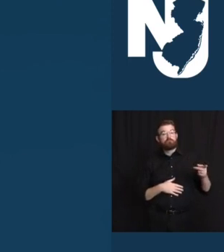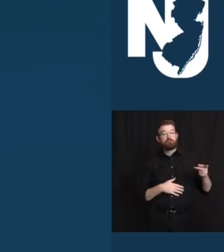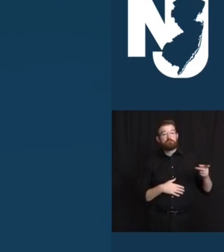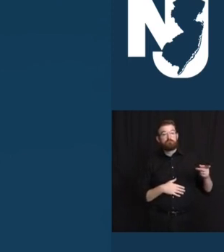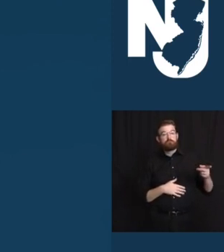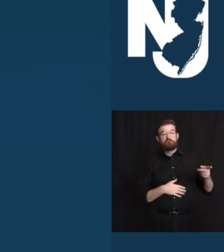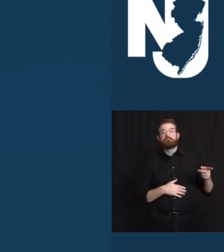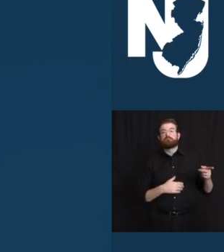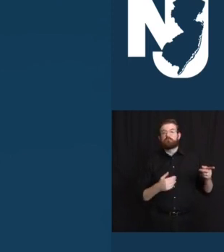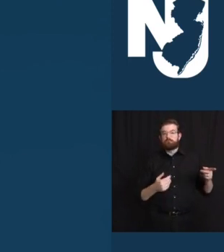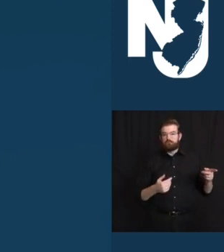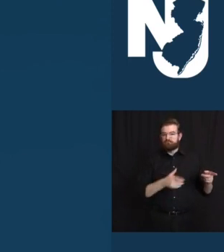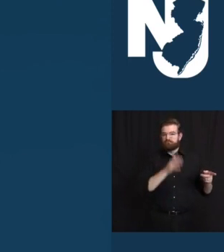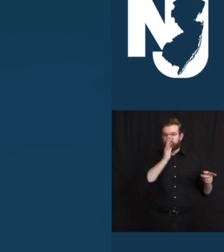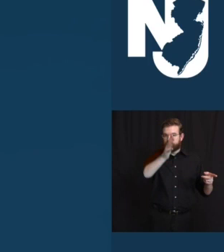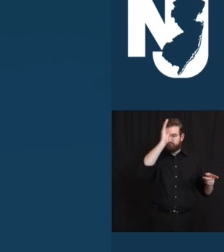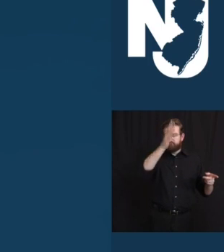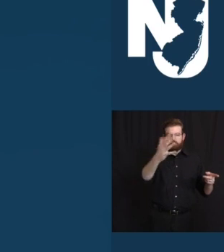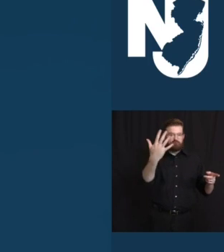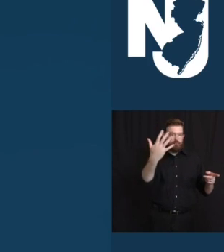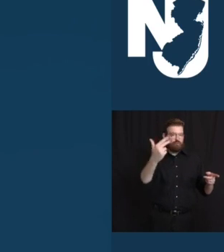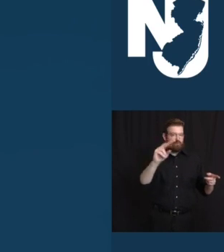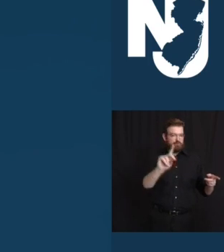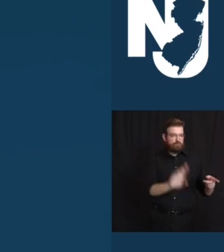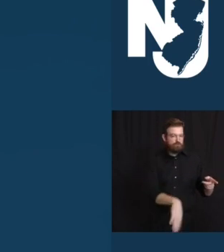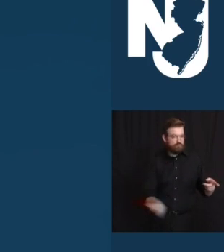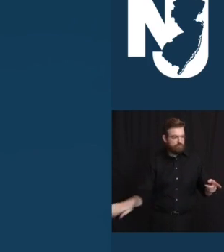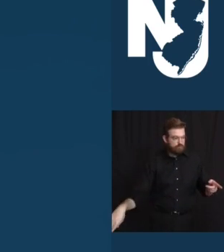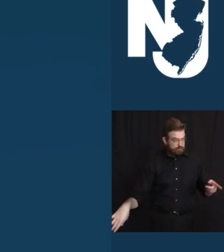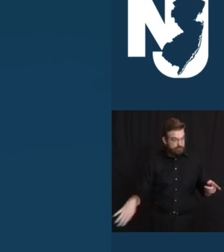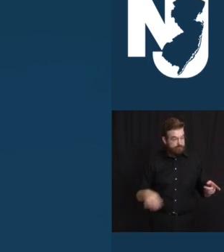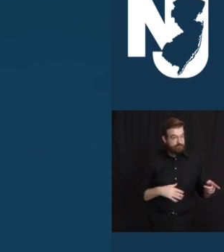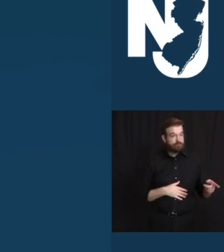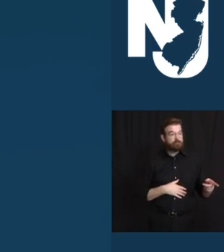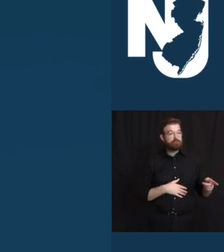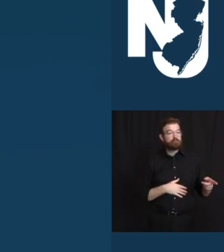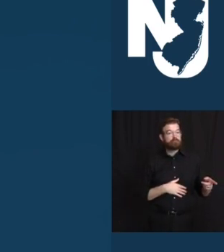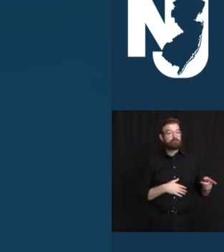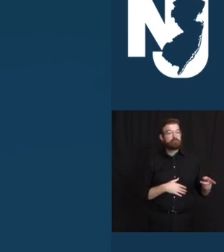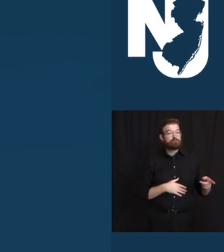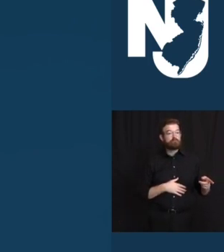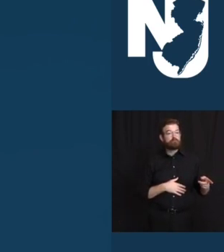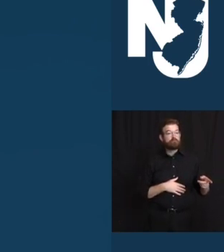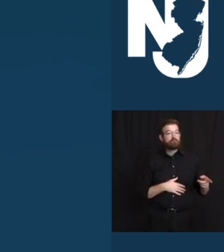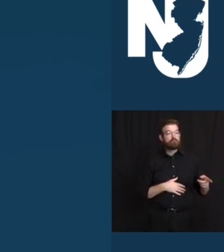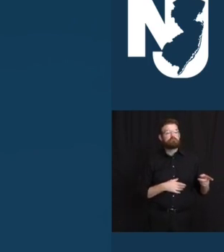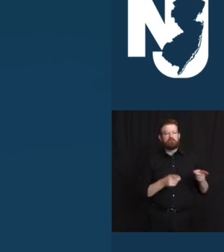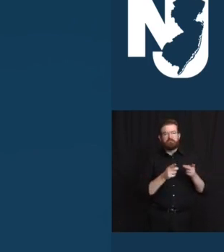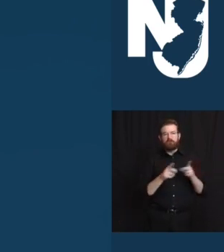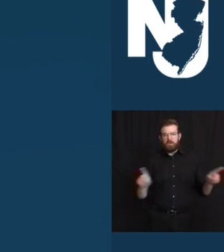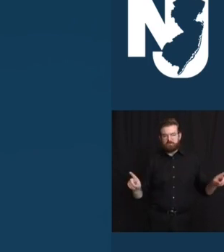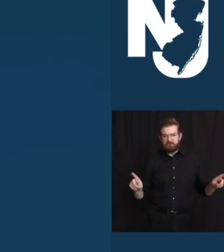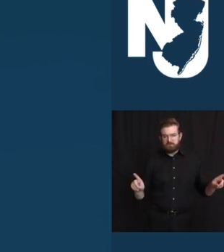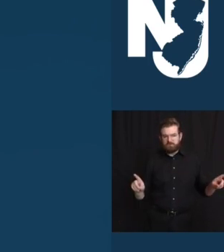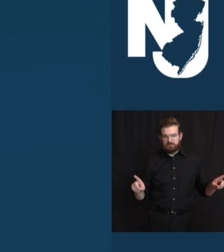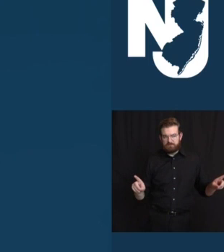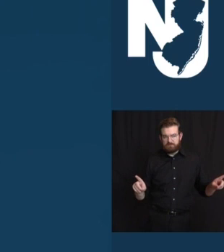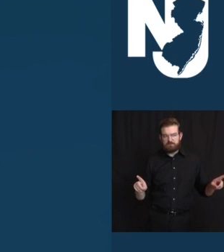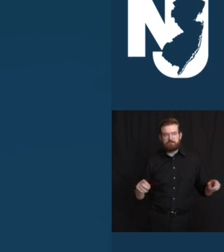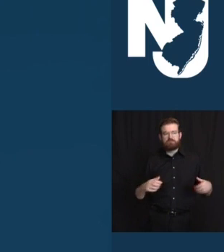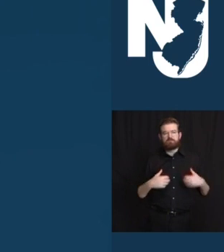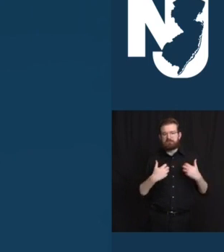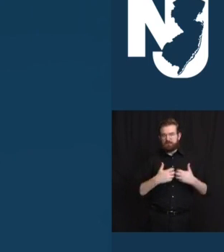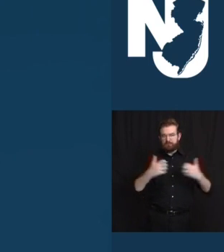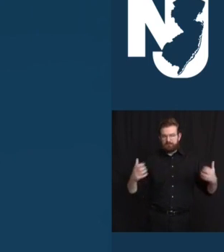Alphonse and Jenny were no longer married, and they lived in separate places, but they both passed away due to complications